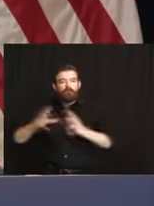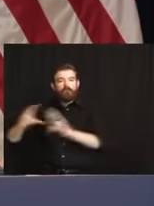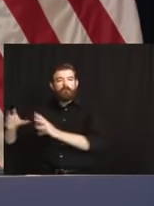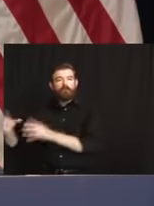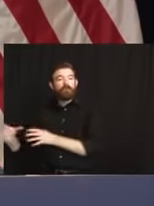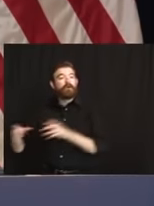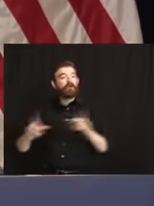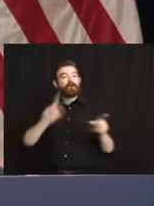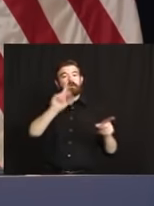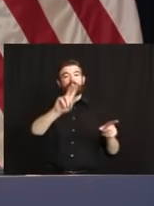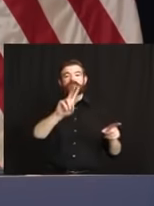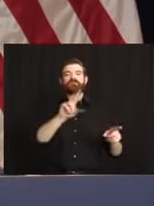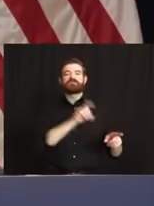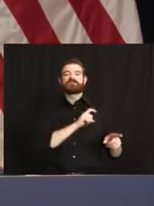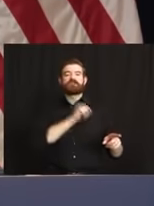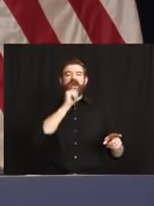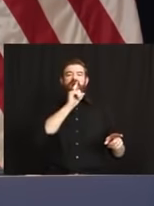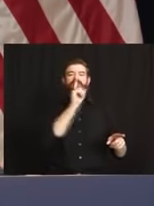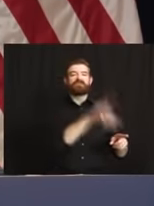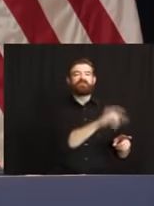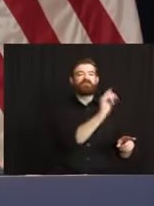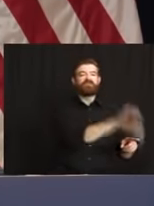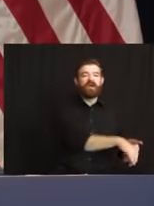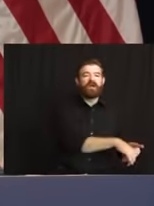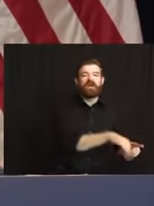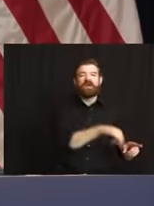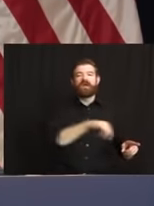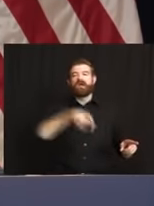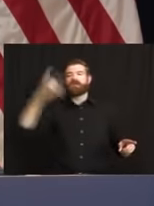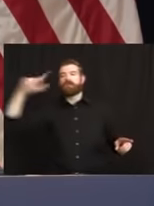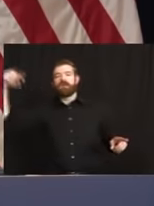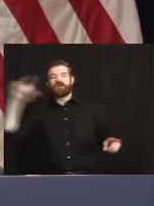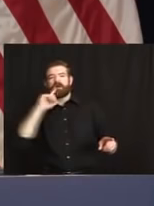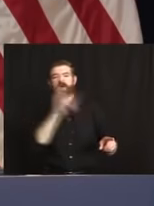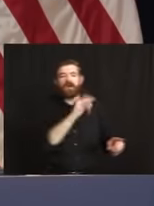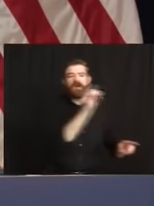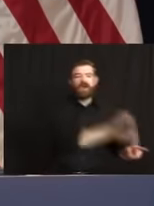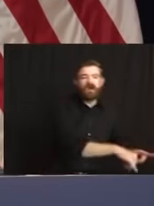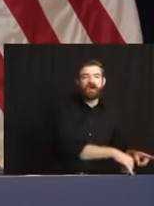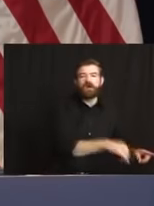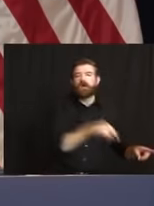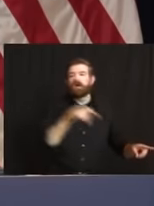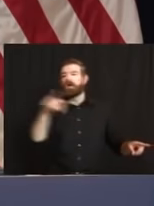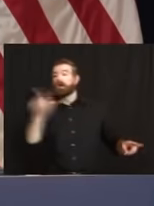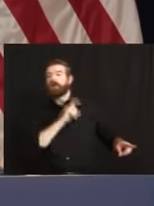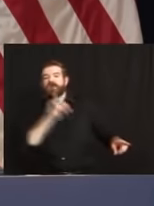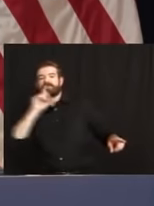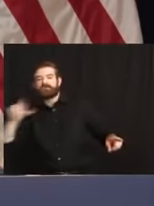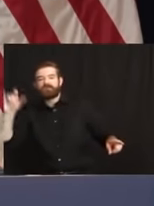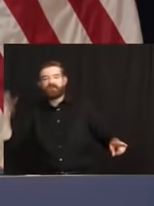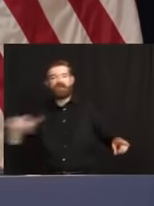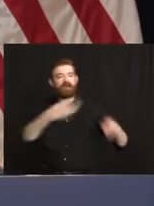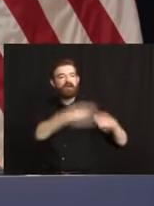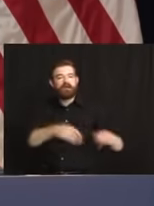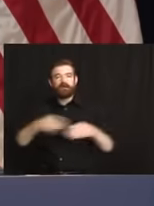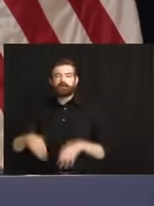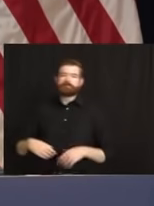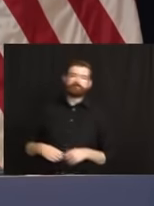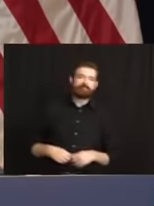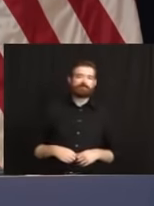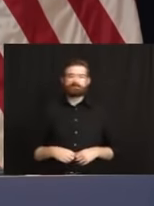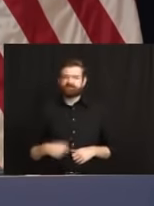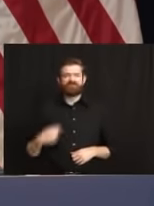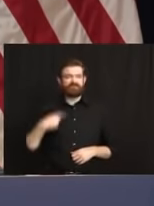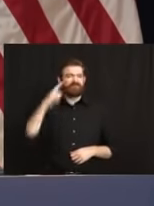with a marginalized citizen. I think we can be all of that. That's why we raise our right hand and take that oath